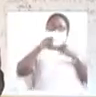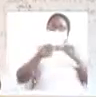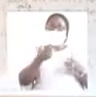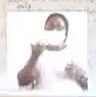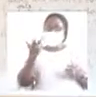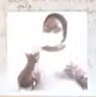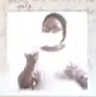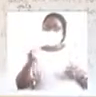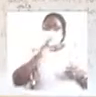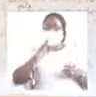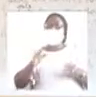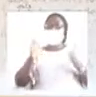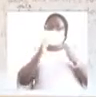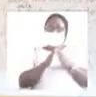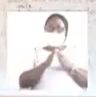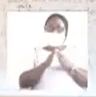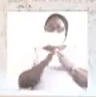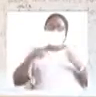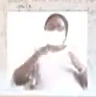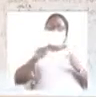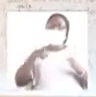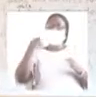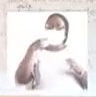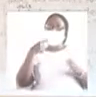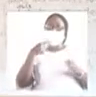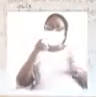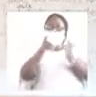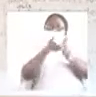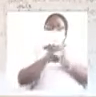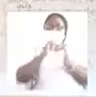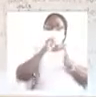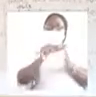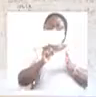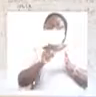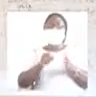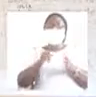fulfilled, we can then say demand is effective, in which